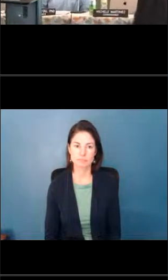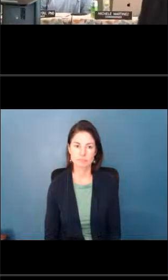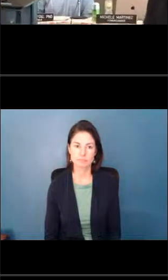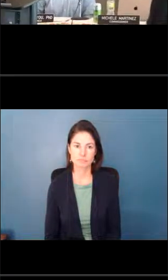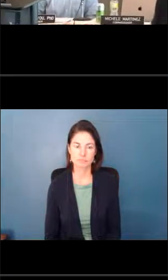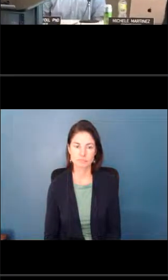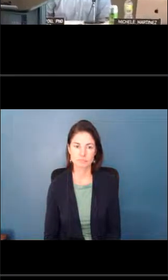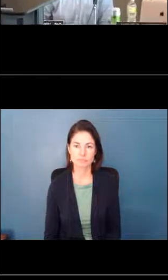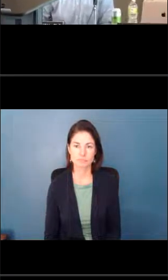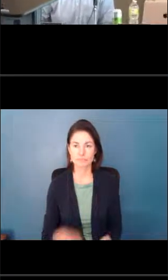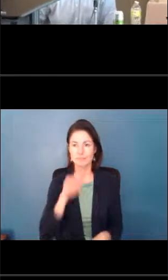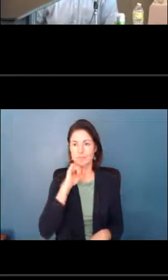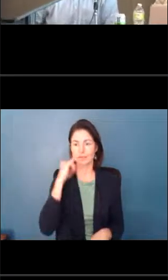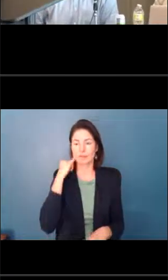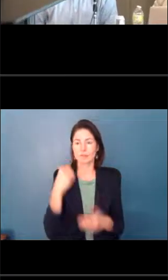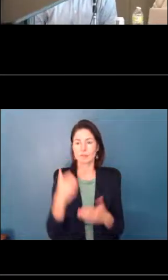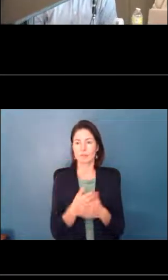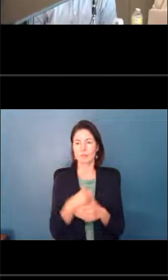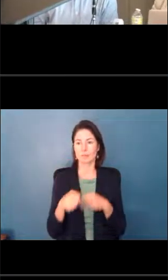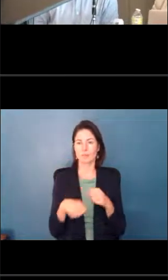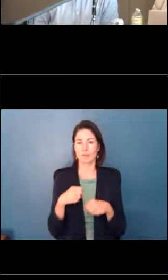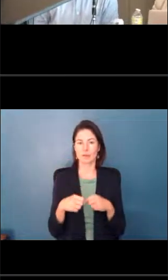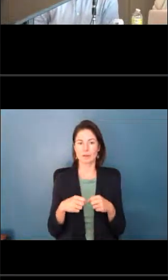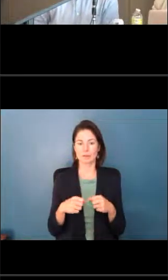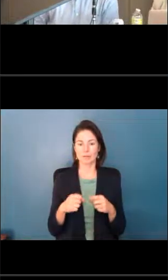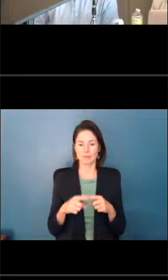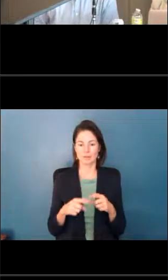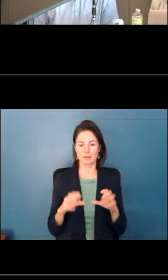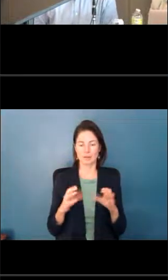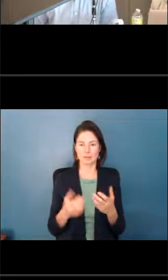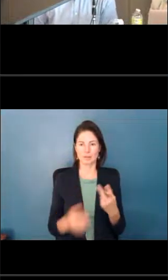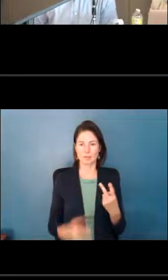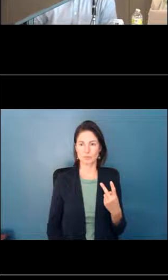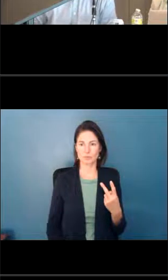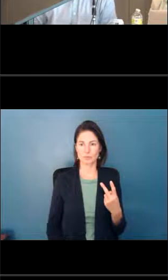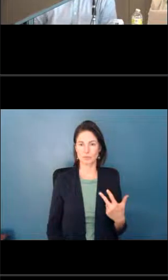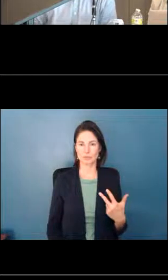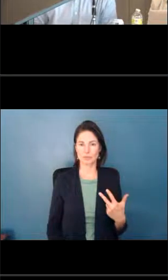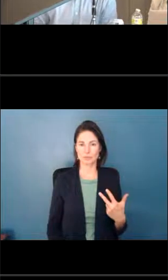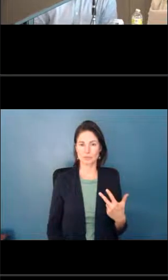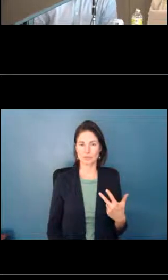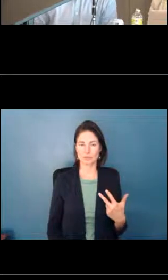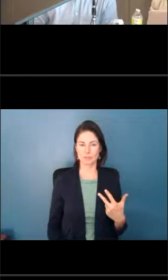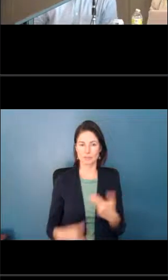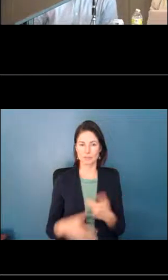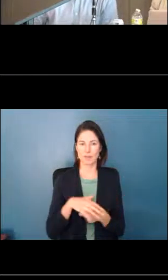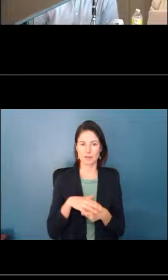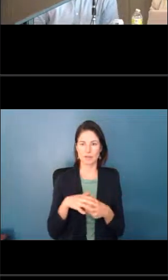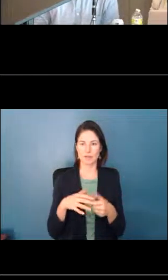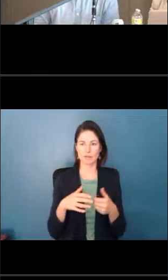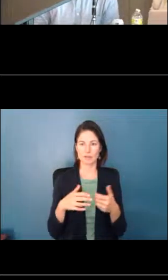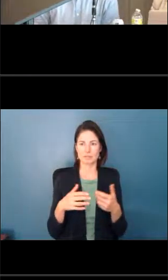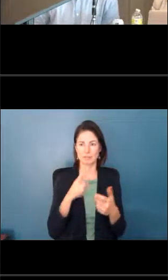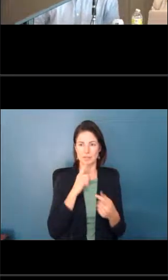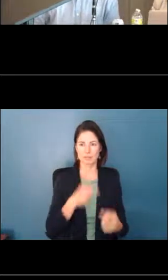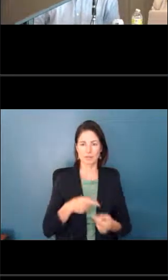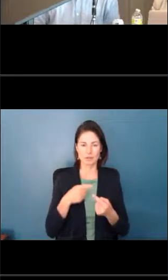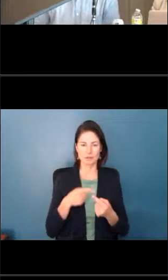bike facilities, but when I see class 2 and class 3 bike facilities in disadvantaged communities that are really struggling, I'd love to see those